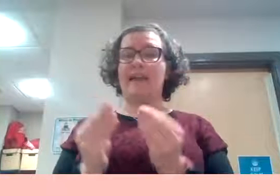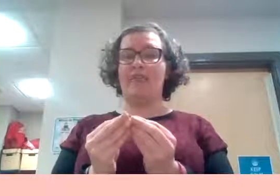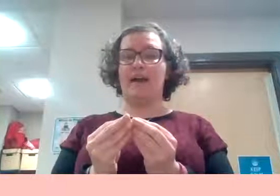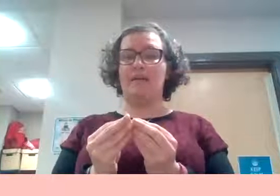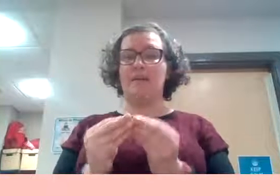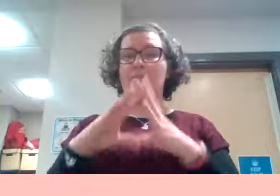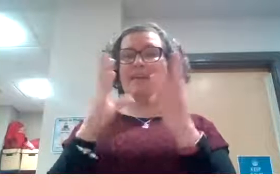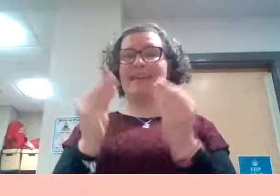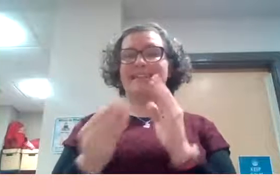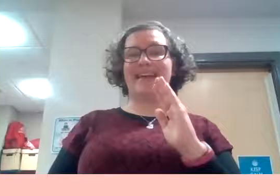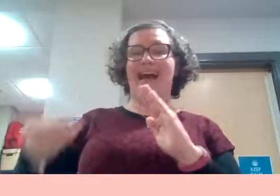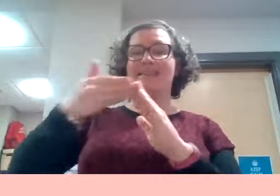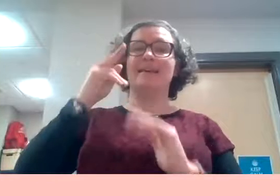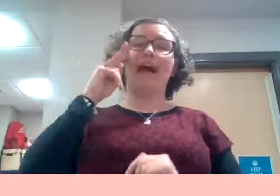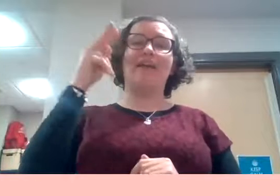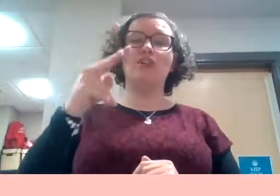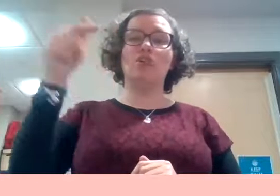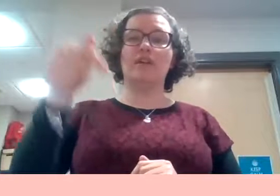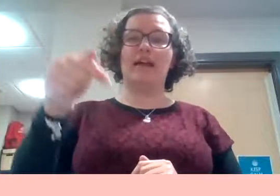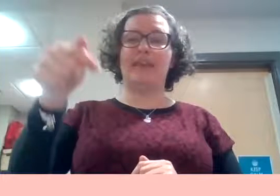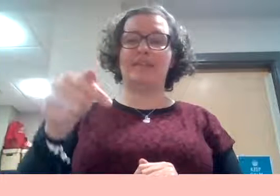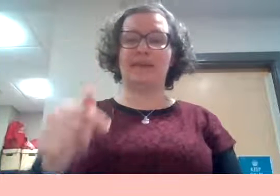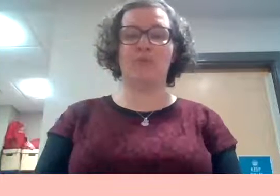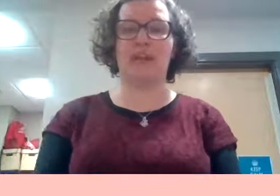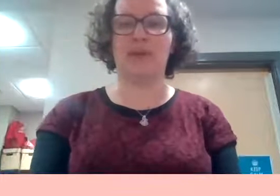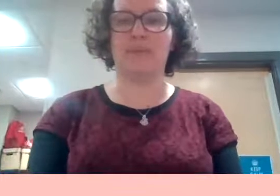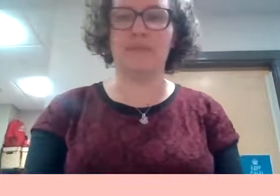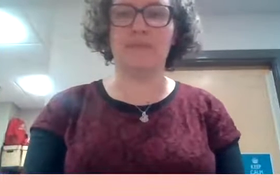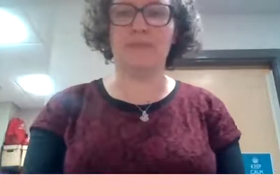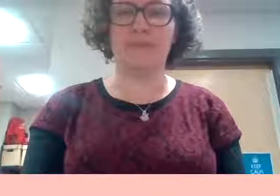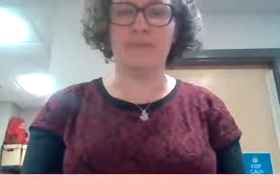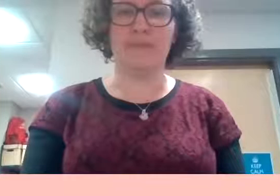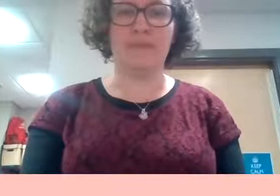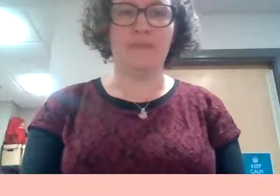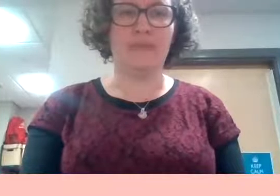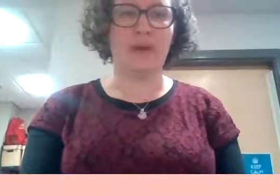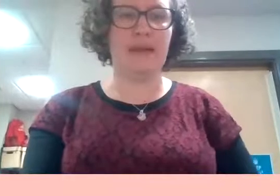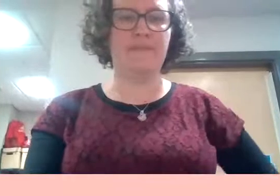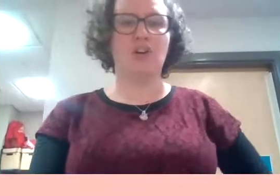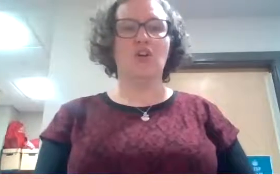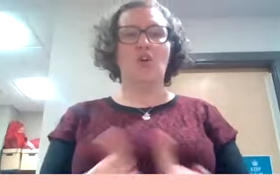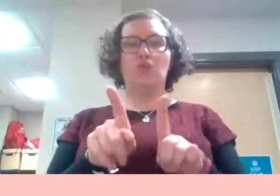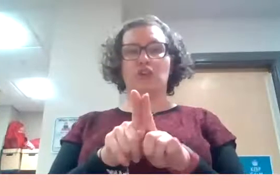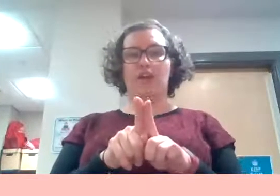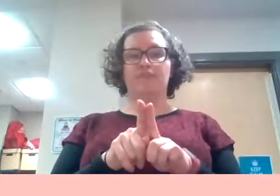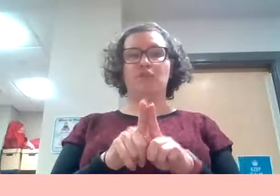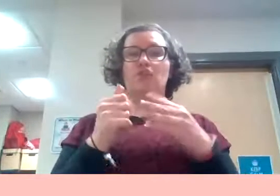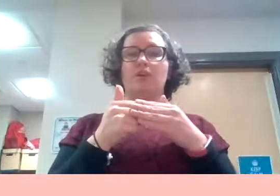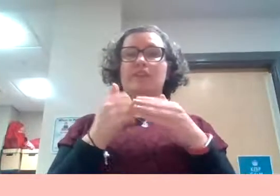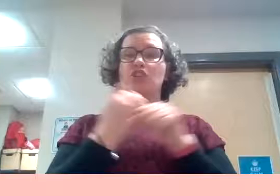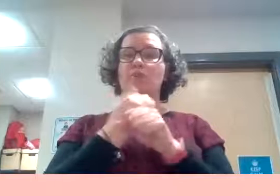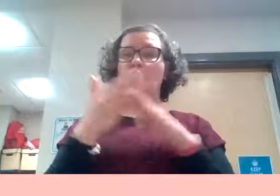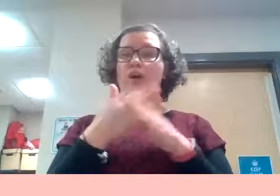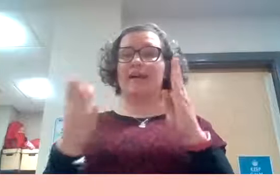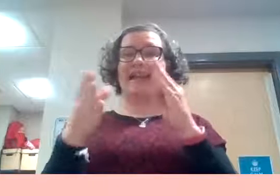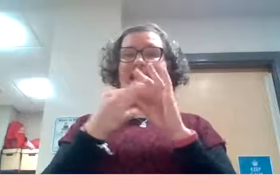all together means add. Have a look at the example below. Okay. Also, you're going to